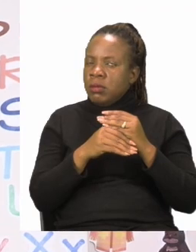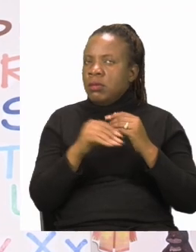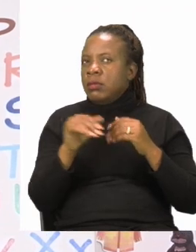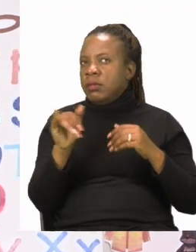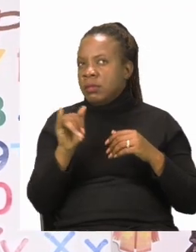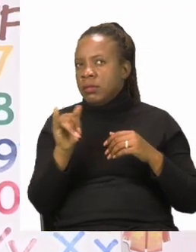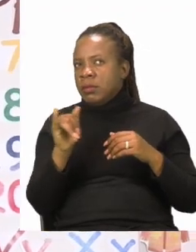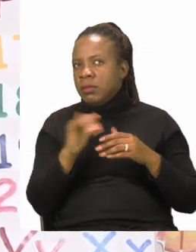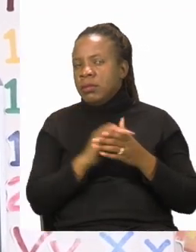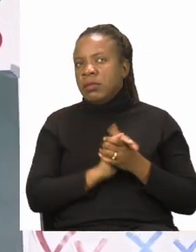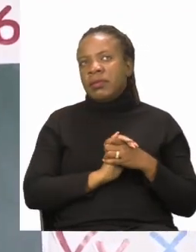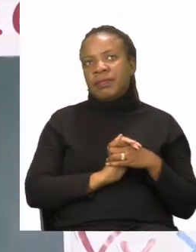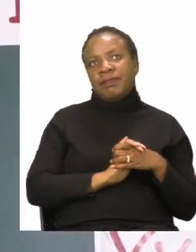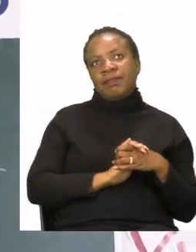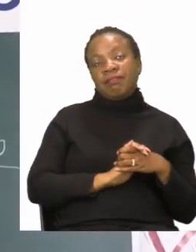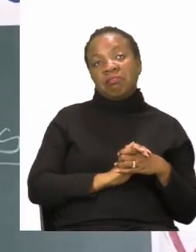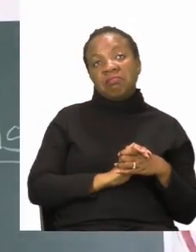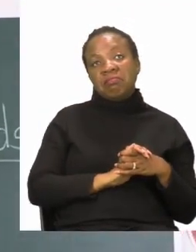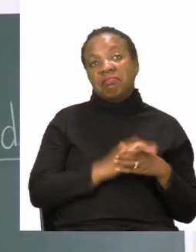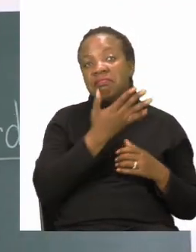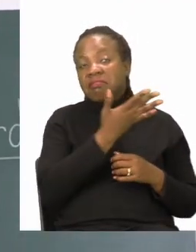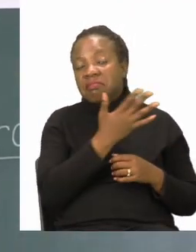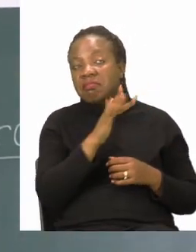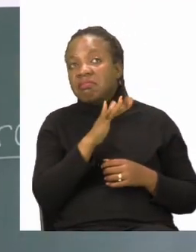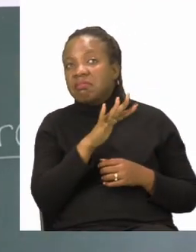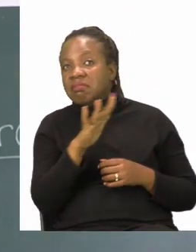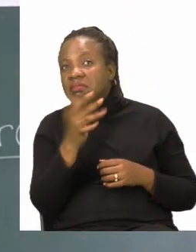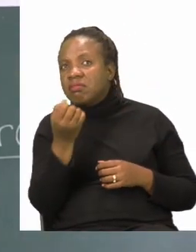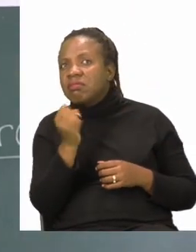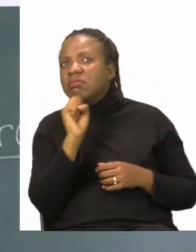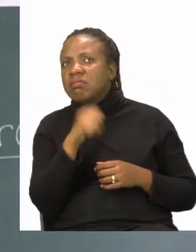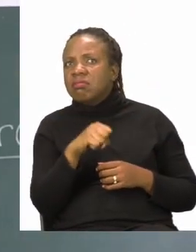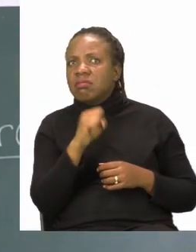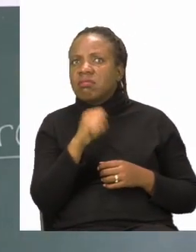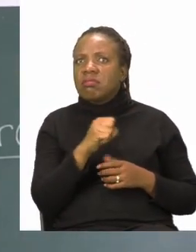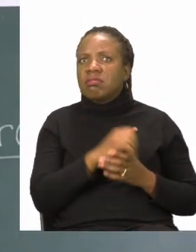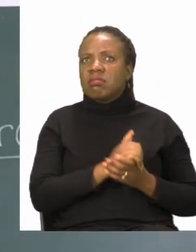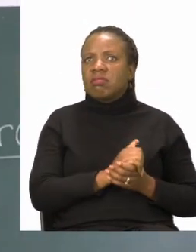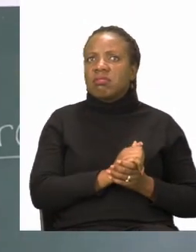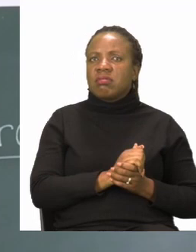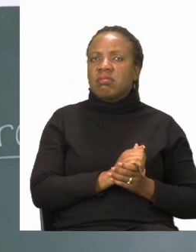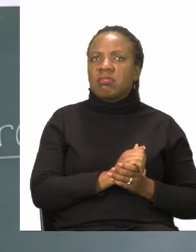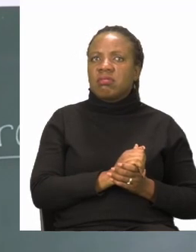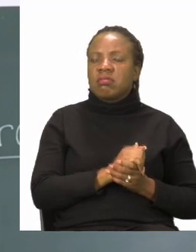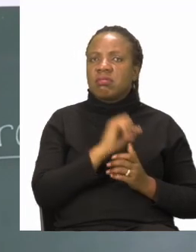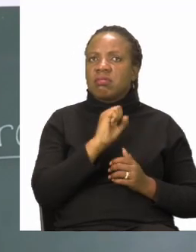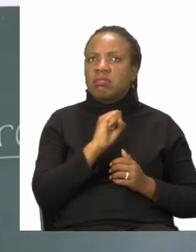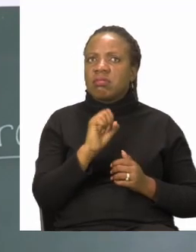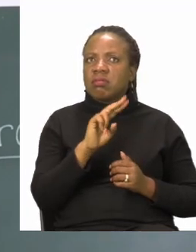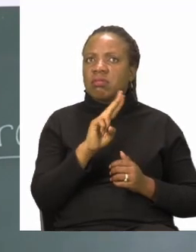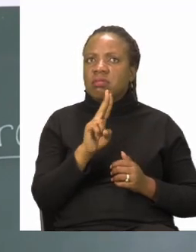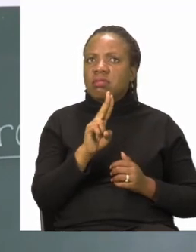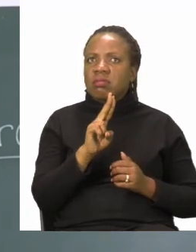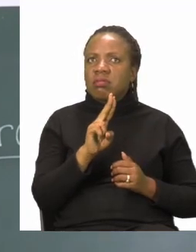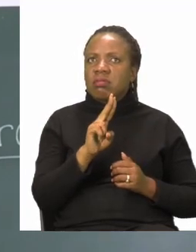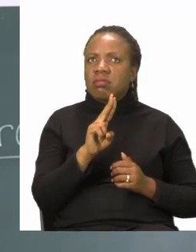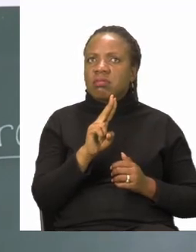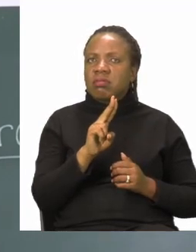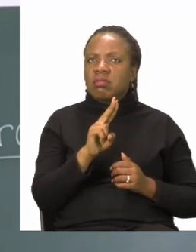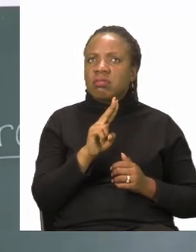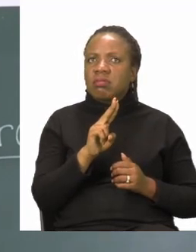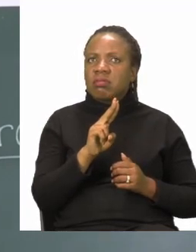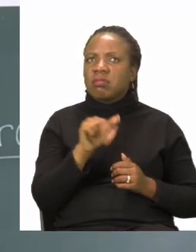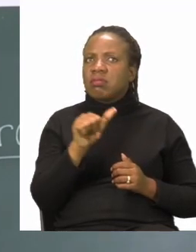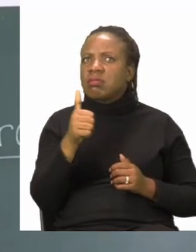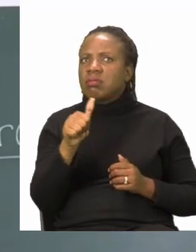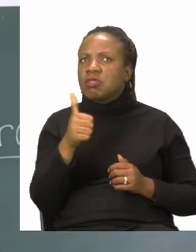Let's see if we have all the letters in here. So we have an S, we have an H. What other